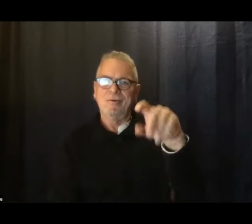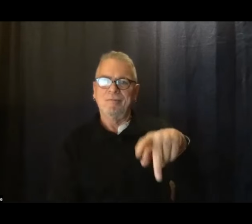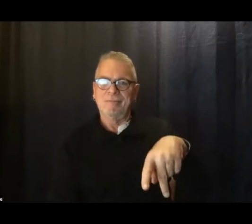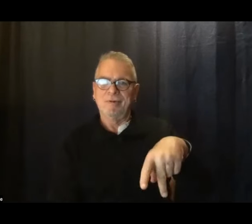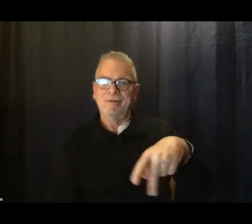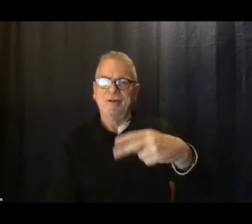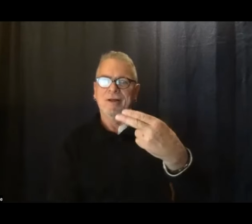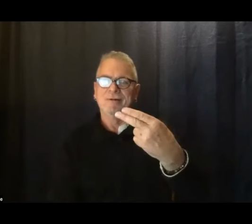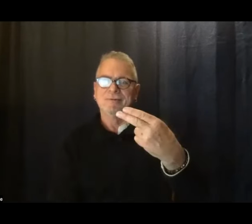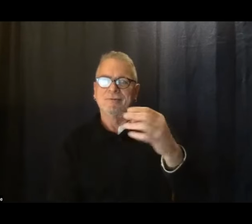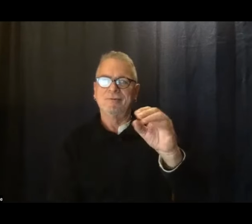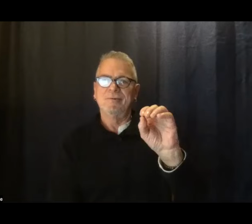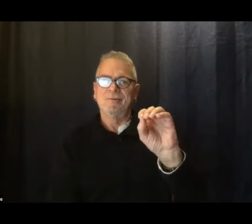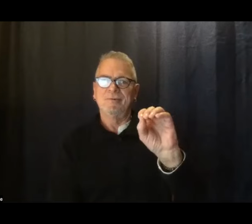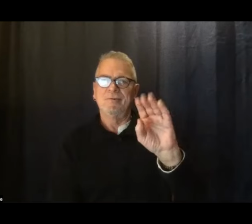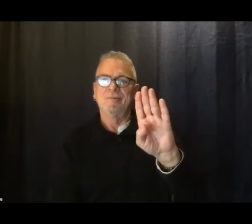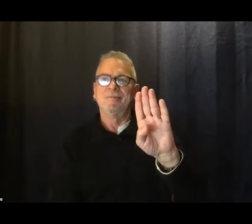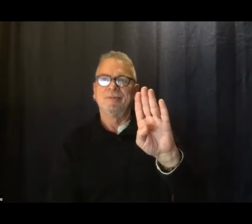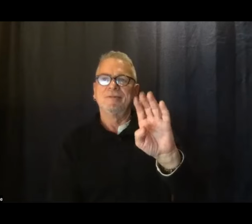opposed to Xenophobe,